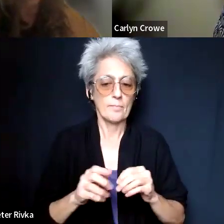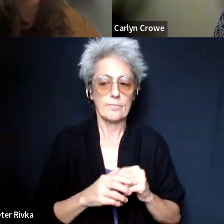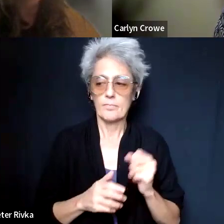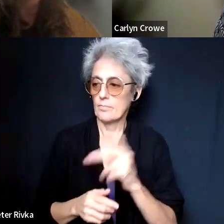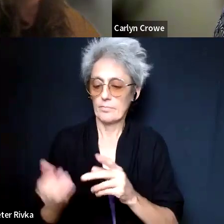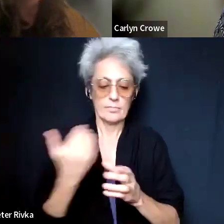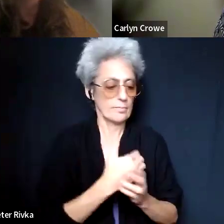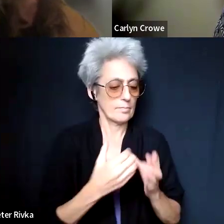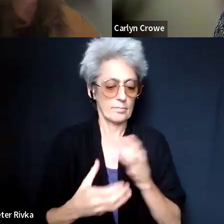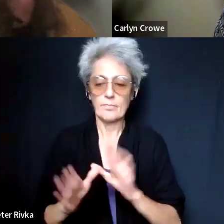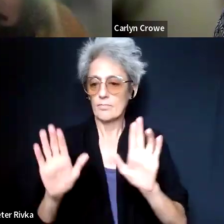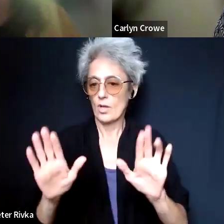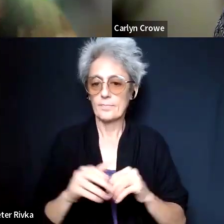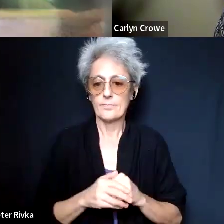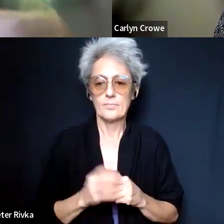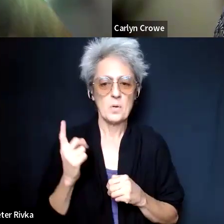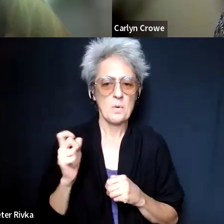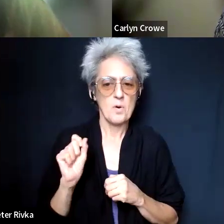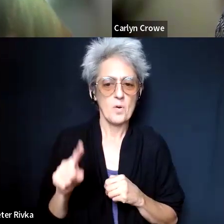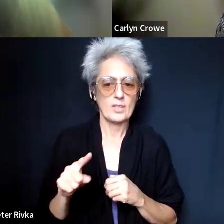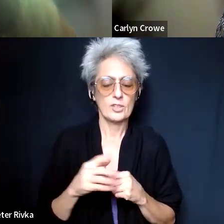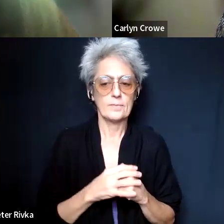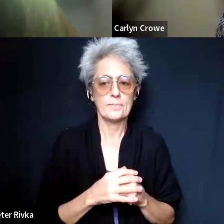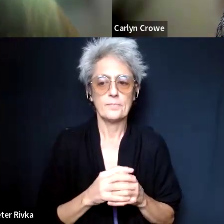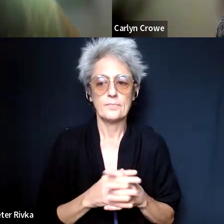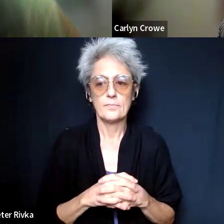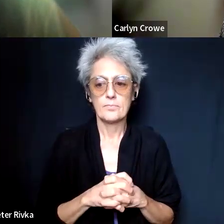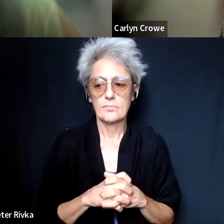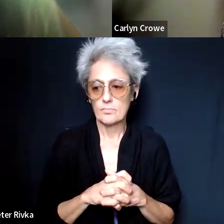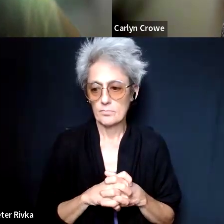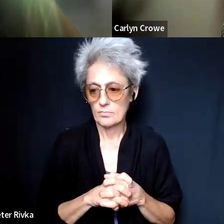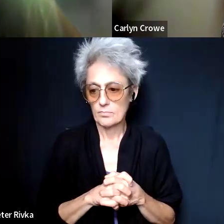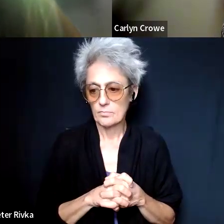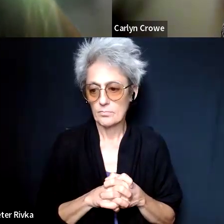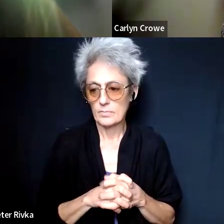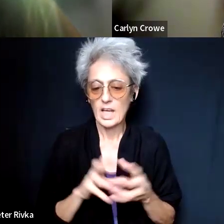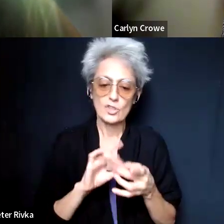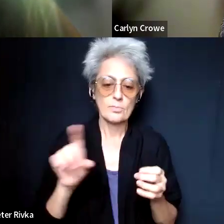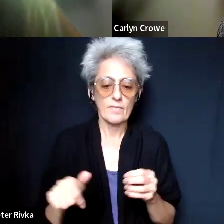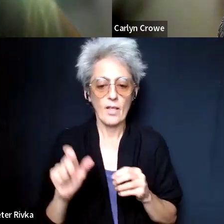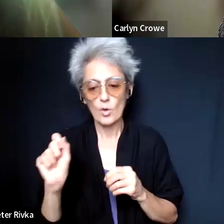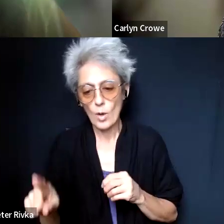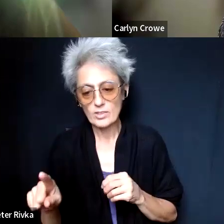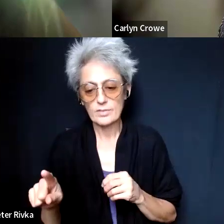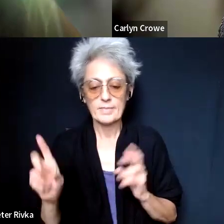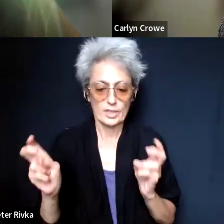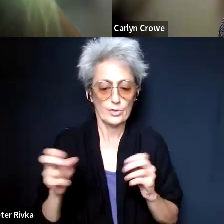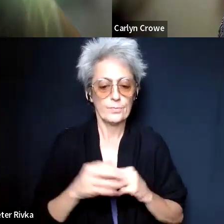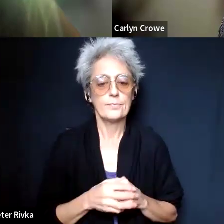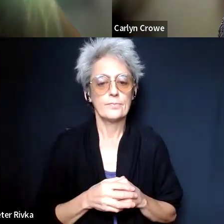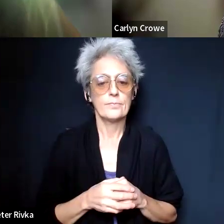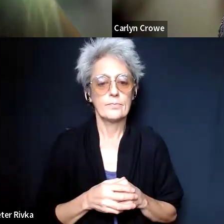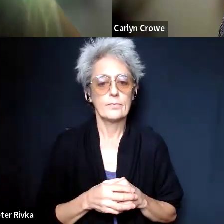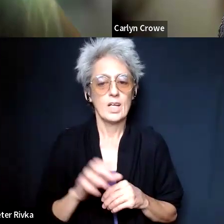would be awesome. And then one other thing, in terms of another question or issue, this came up on a social